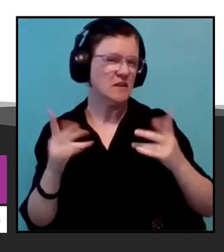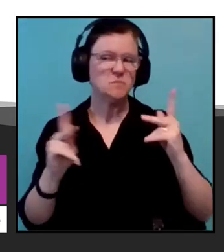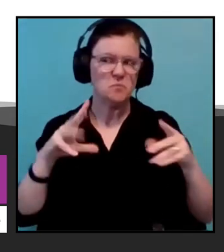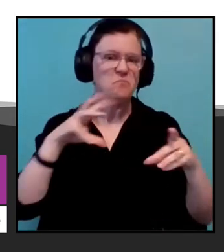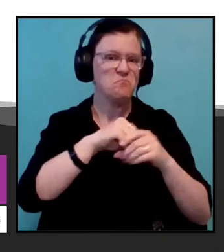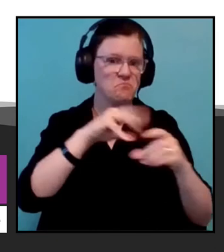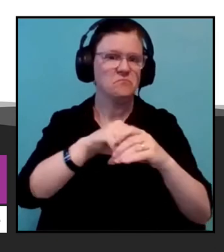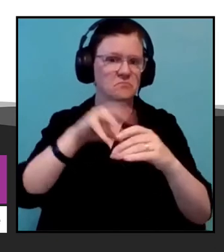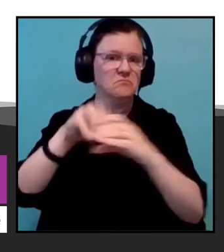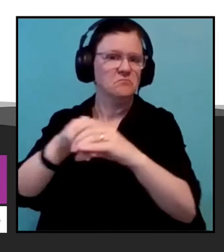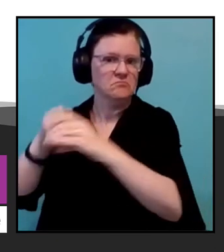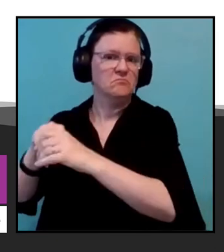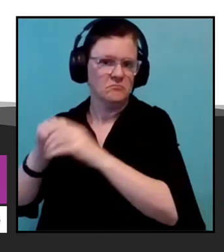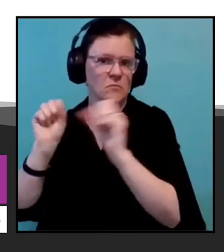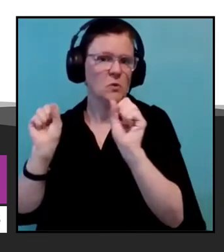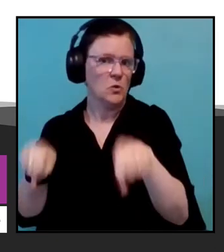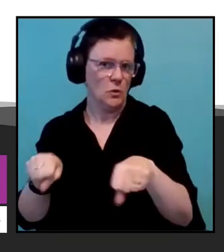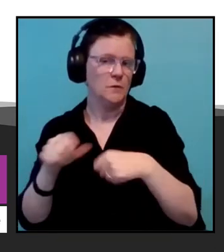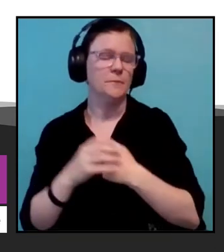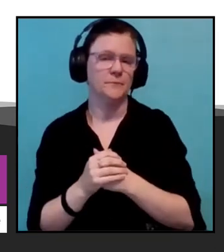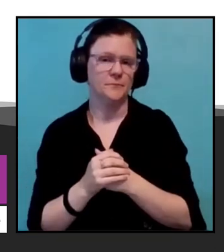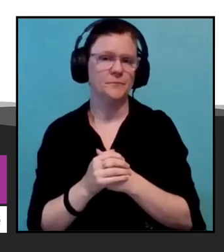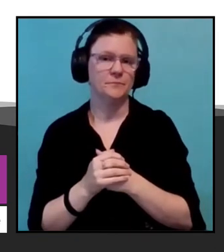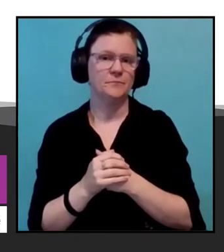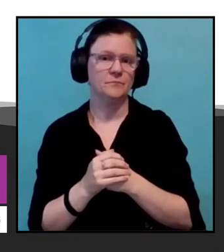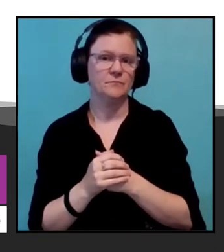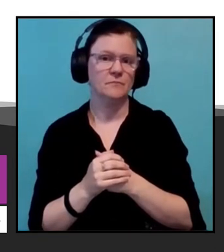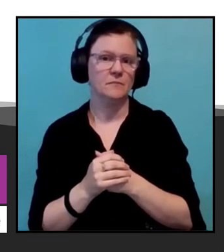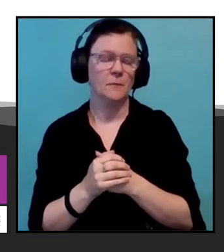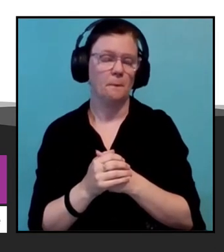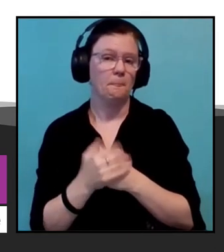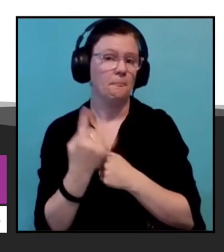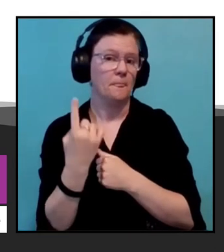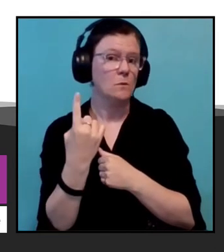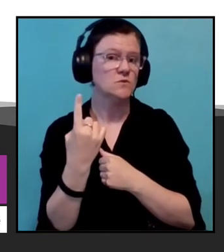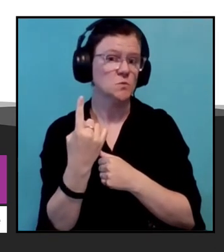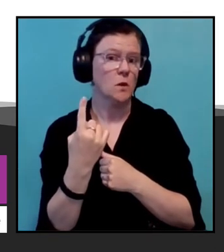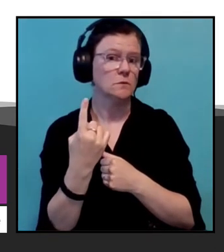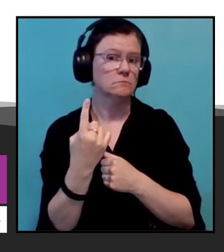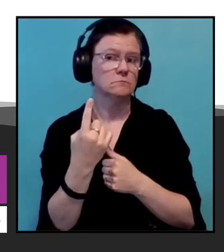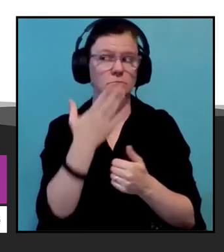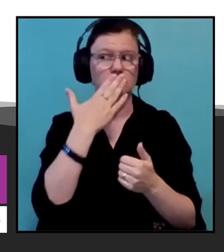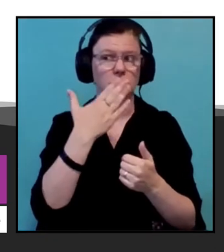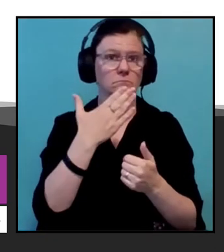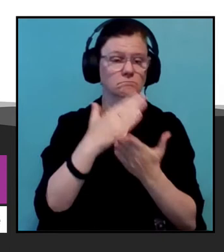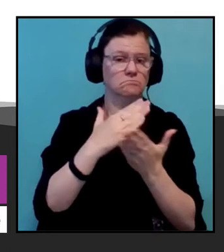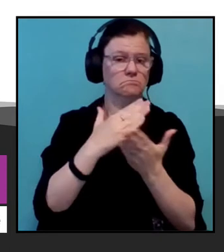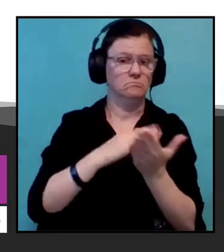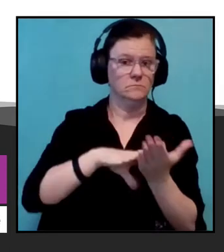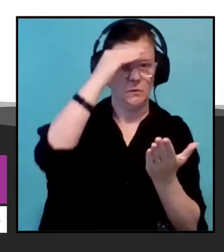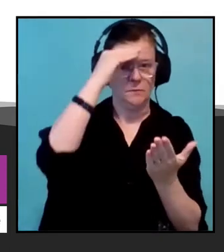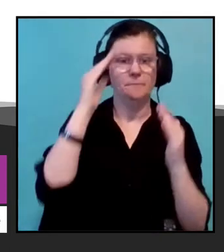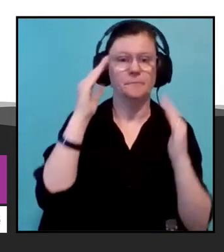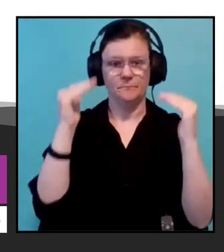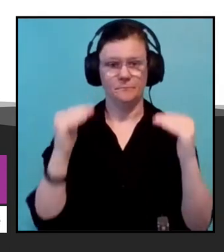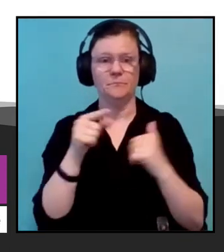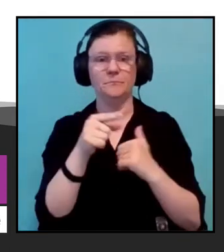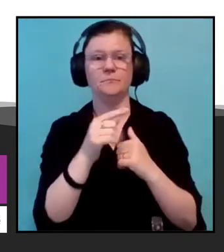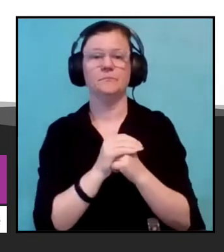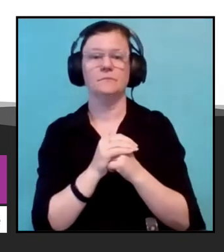as a part of a larger event. So that was one of the main takeaways for community building. Next slide, thank you.